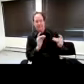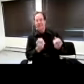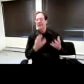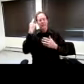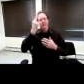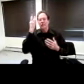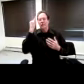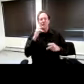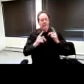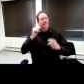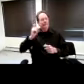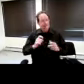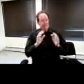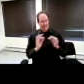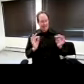need captions.